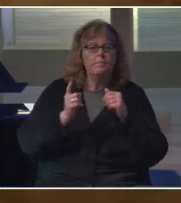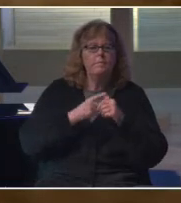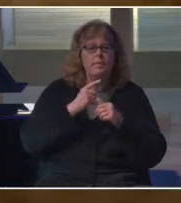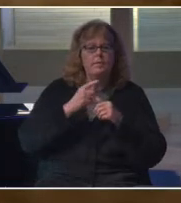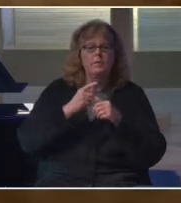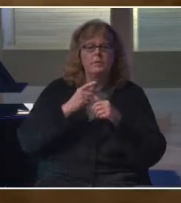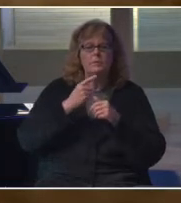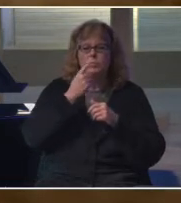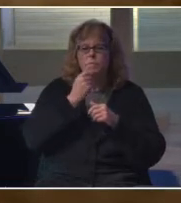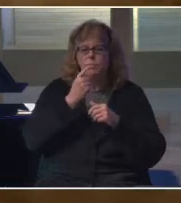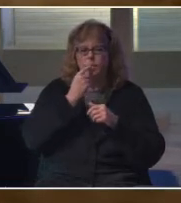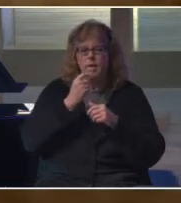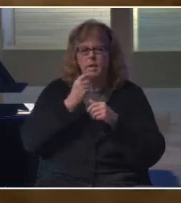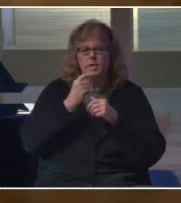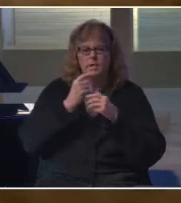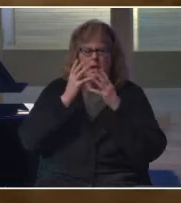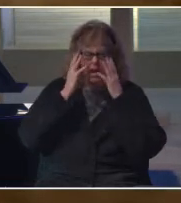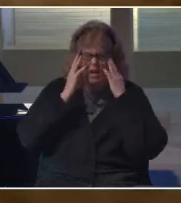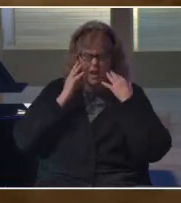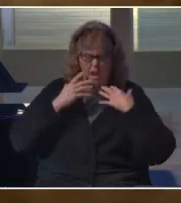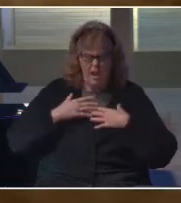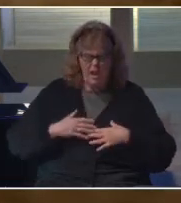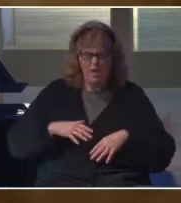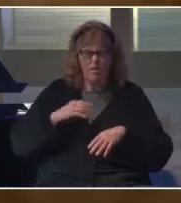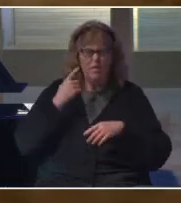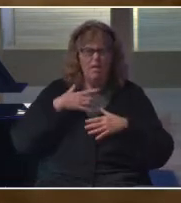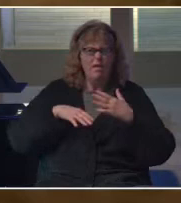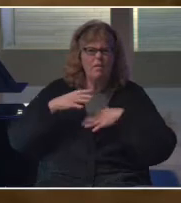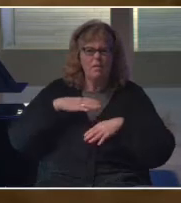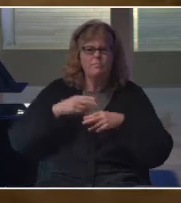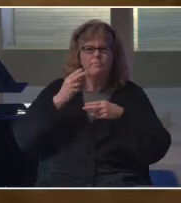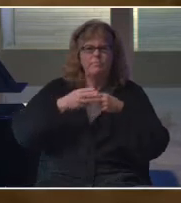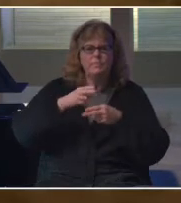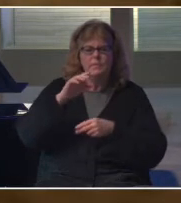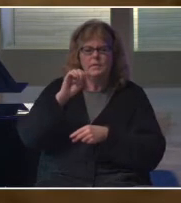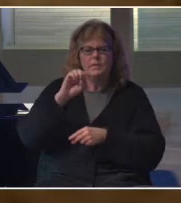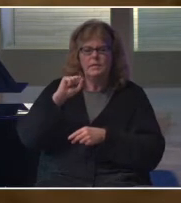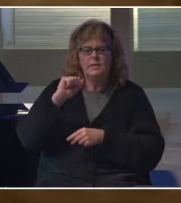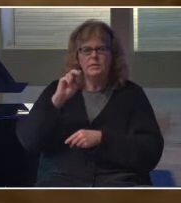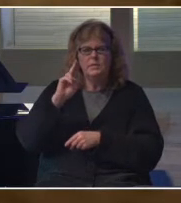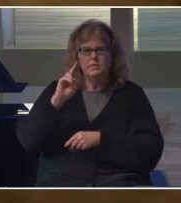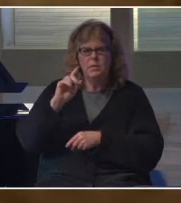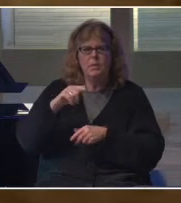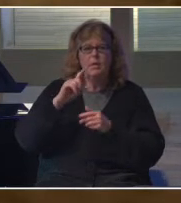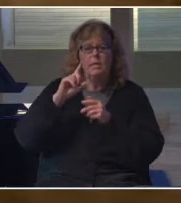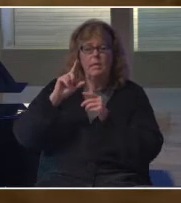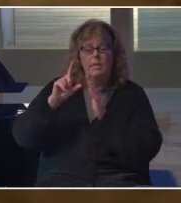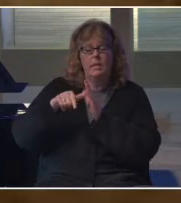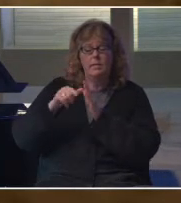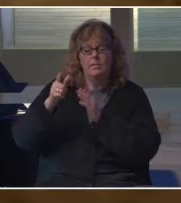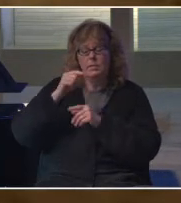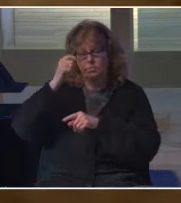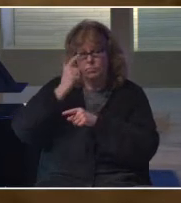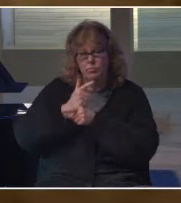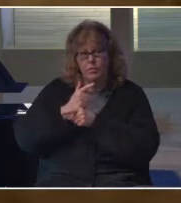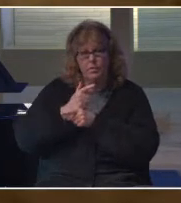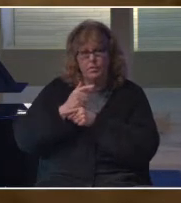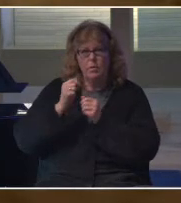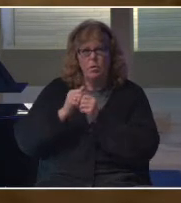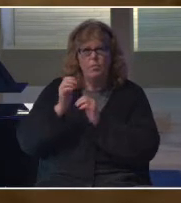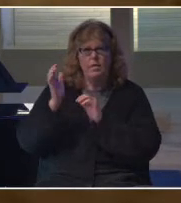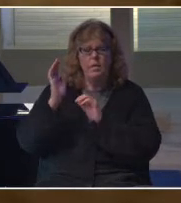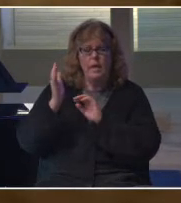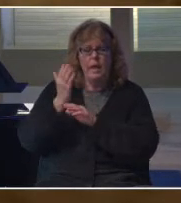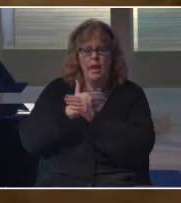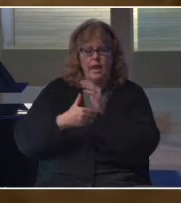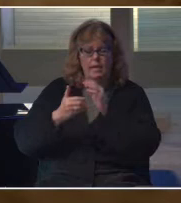forth red, all over like a hairy garment, and they named him Esau. Afterwards his brother came forth, with his hand